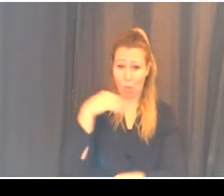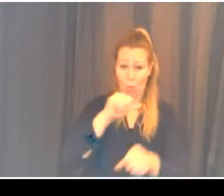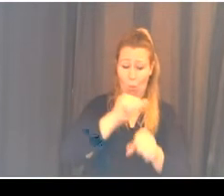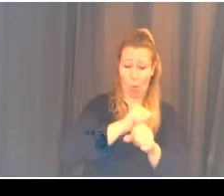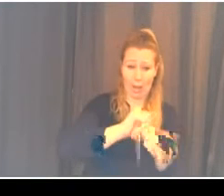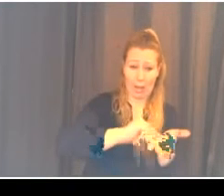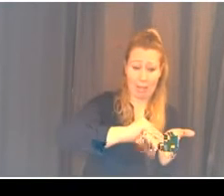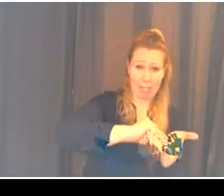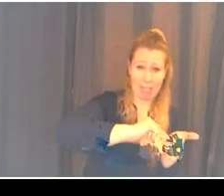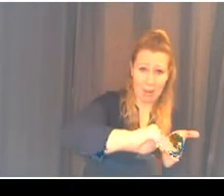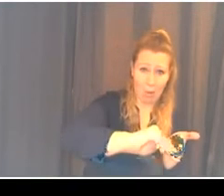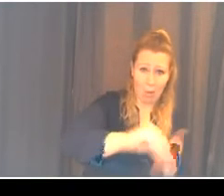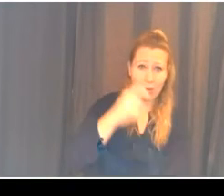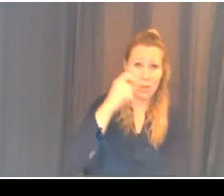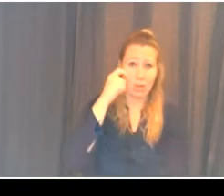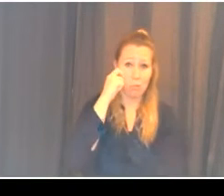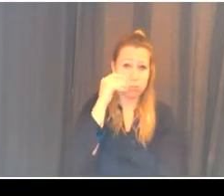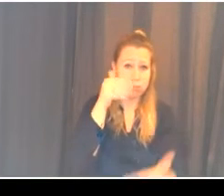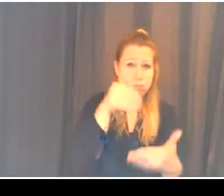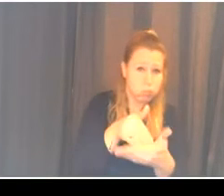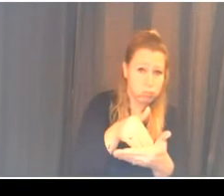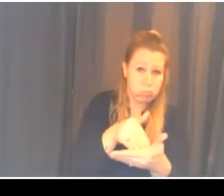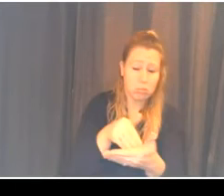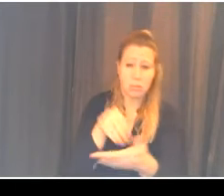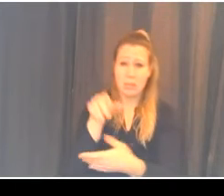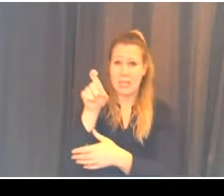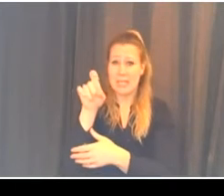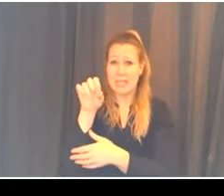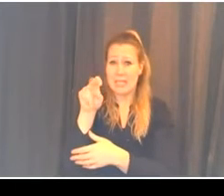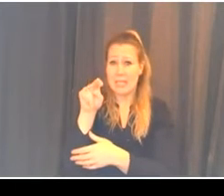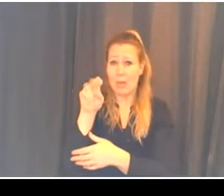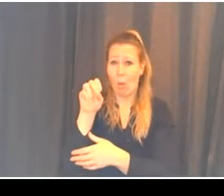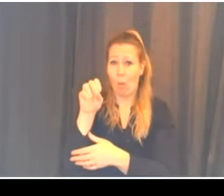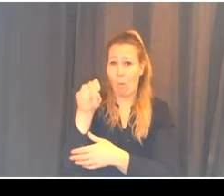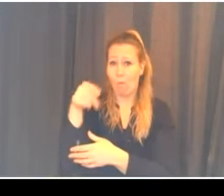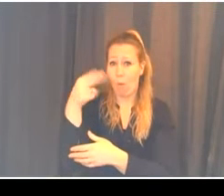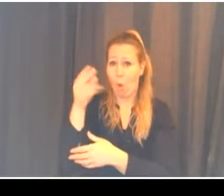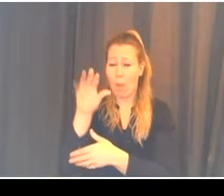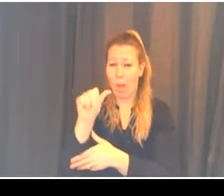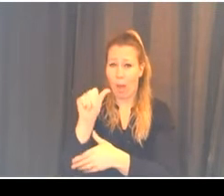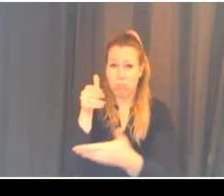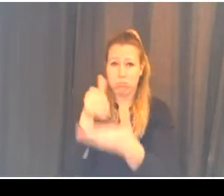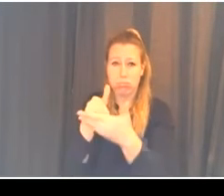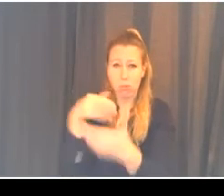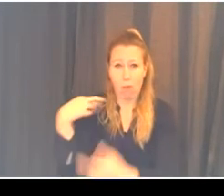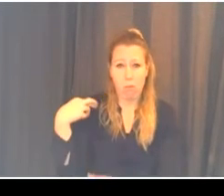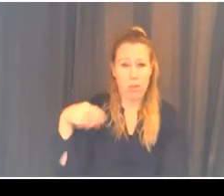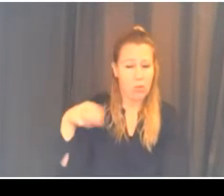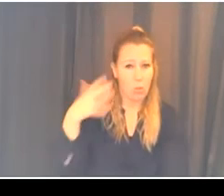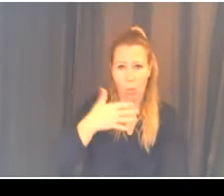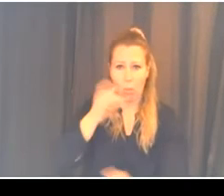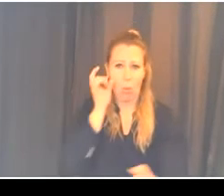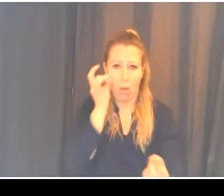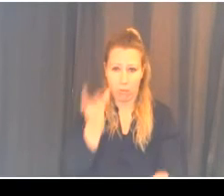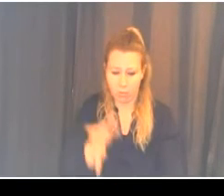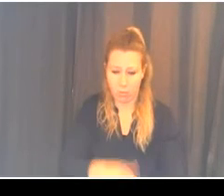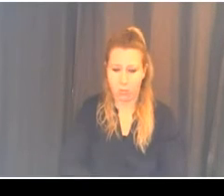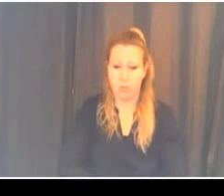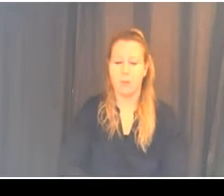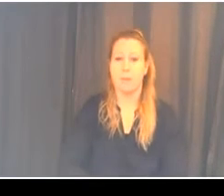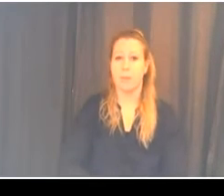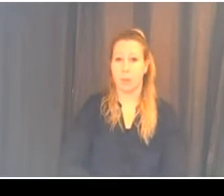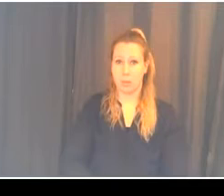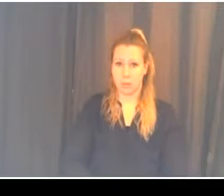calls there is a wide recognition that there will be a spike in domestic violence in the months ahead and essential service